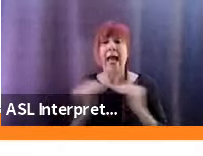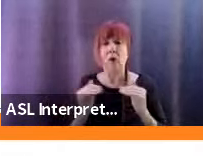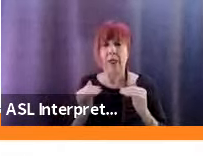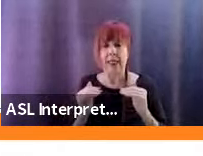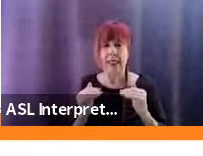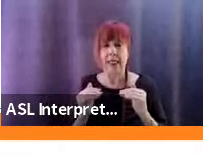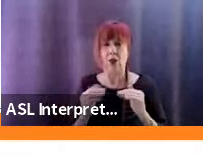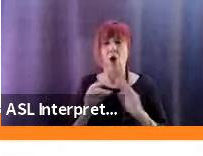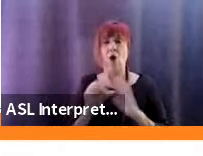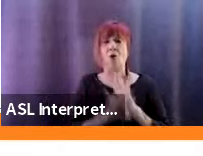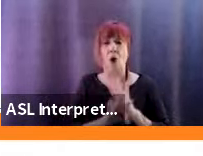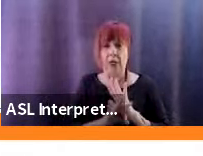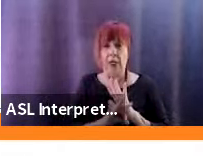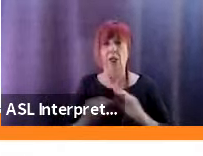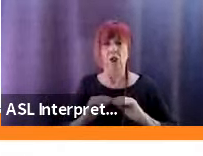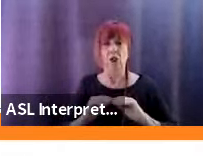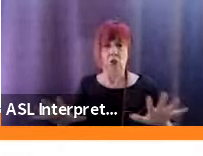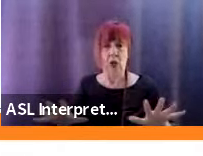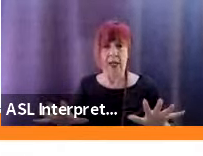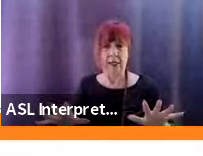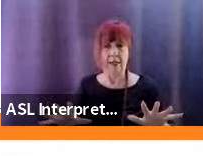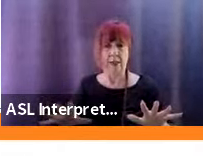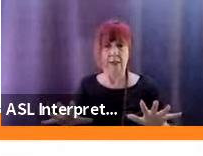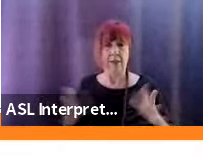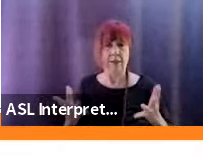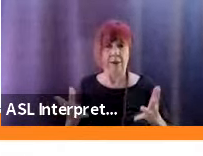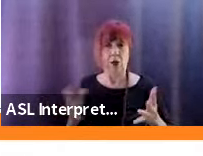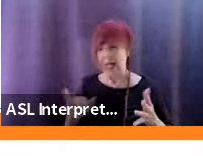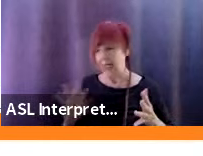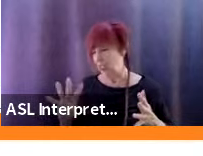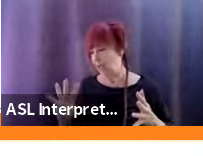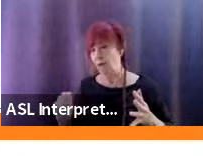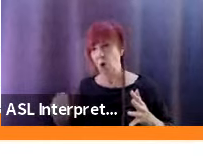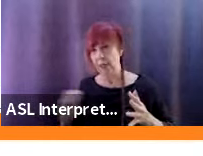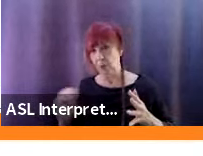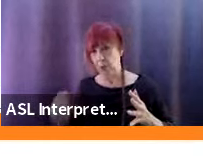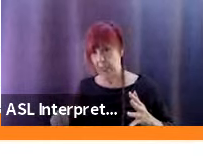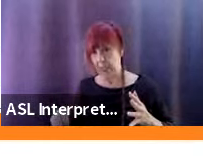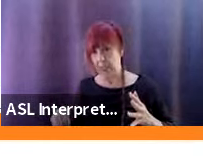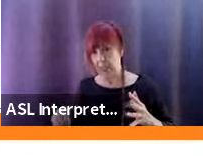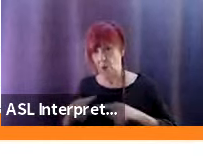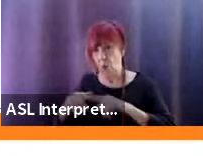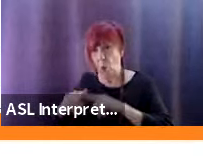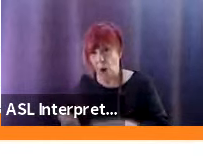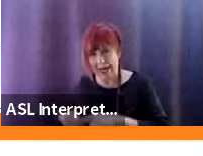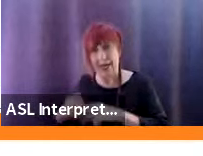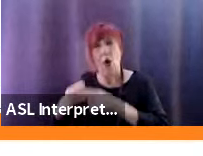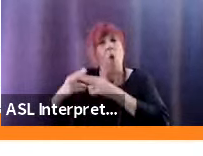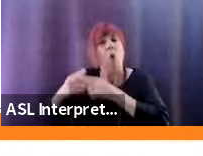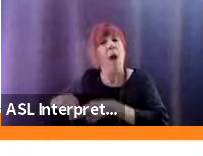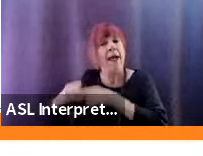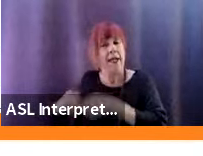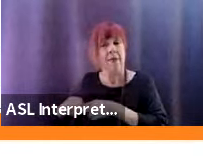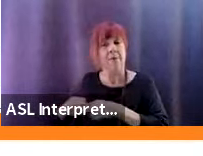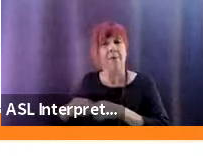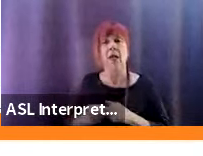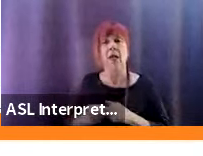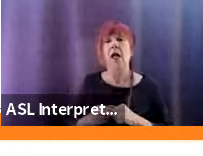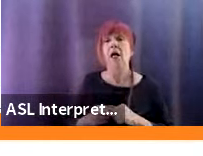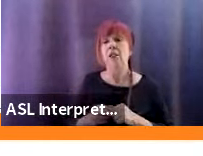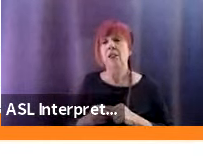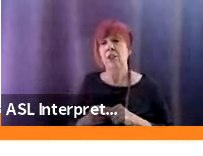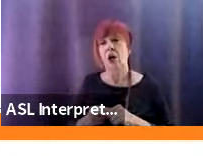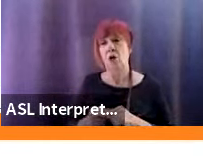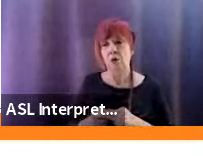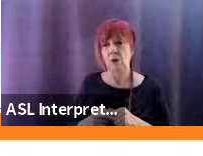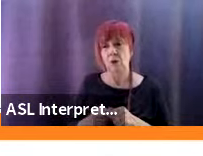quartile HPI tracks. So that's that weighting, that's that 40% weighting. So once we make those allocations to the